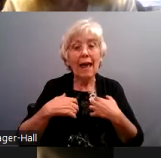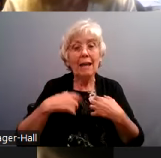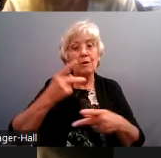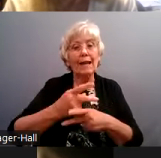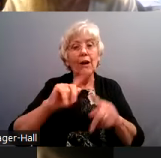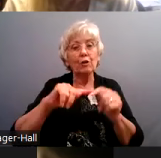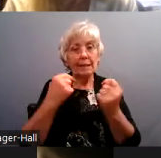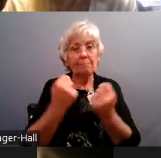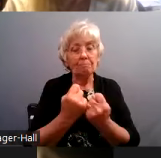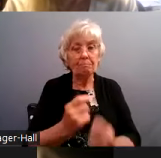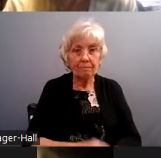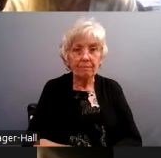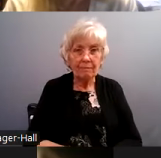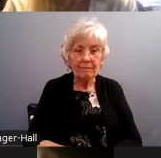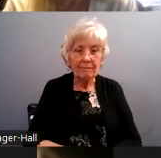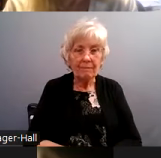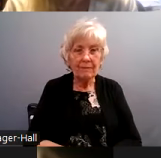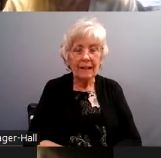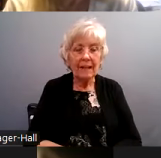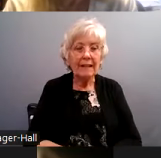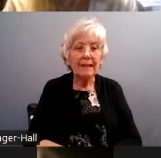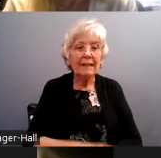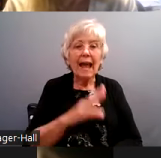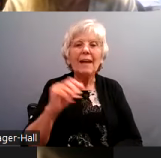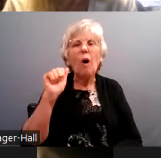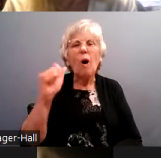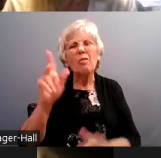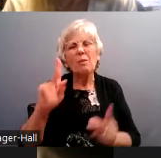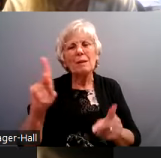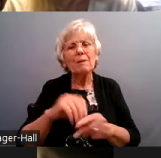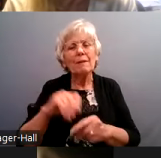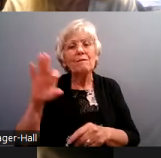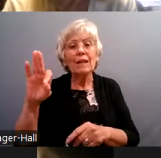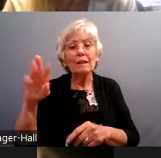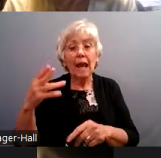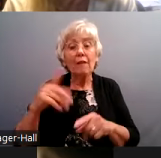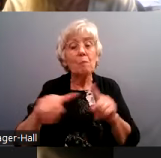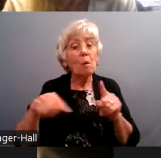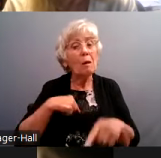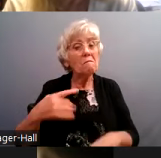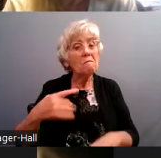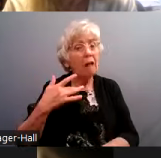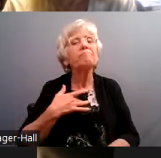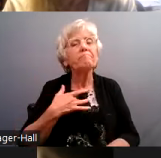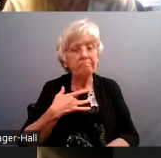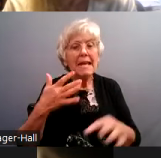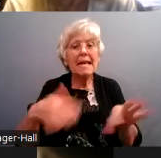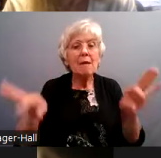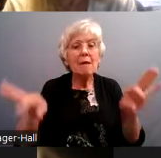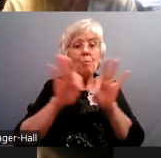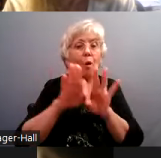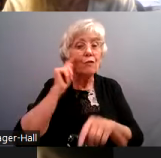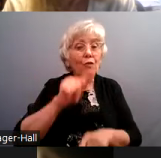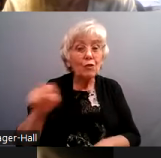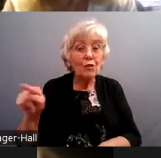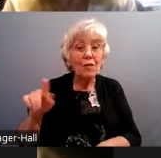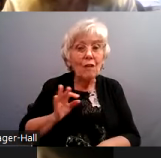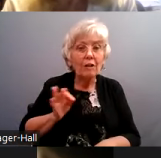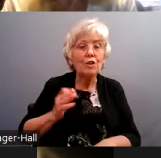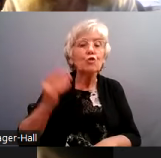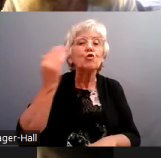team and and everybody at FieldHaven. So, but we also felt that it was important for our volunteers to know as well,